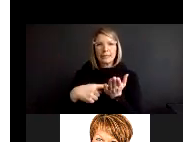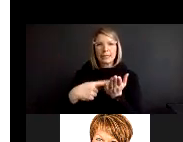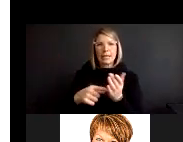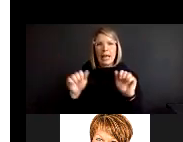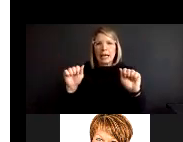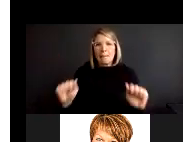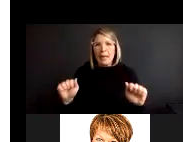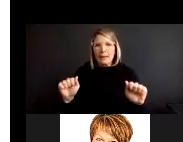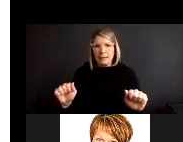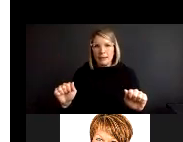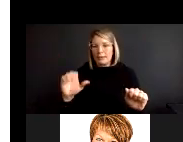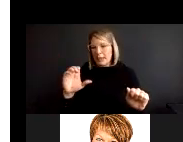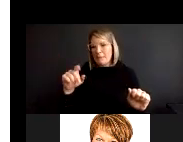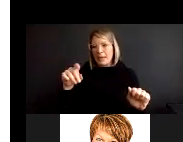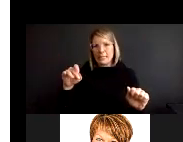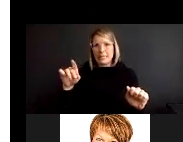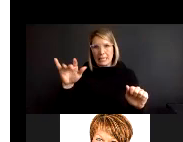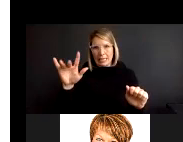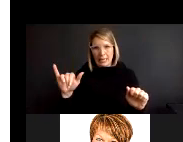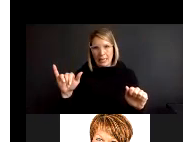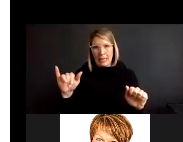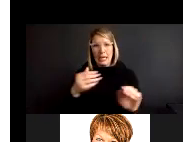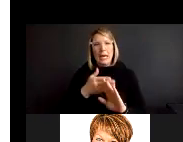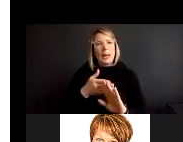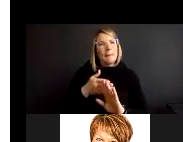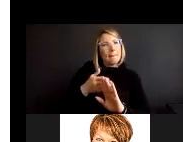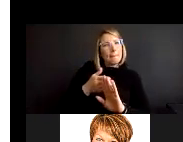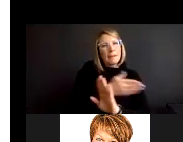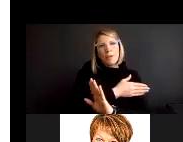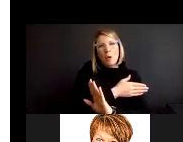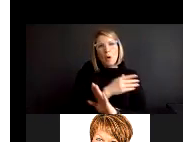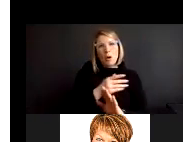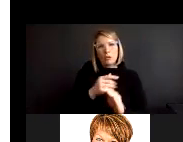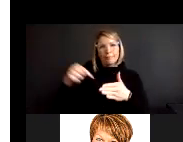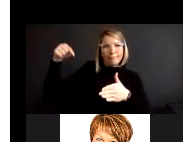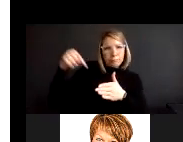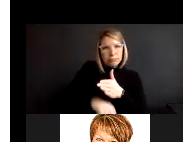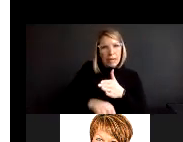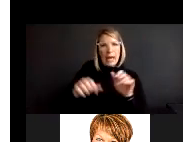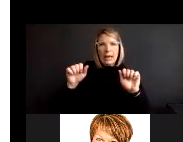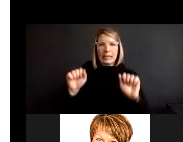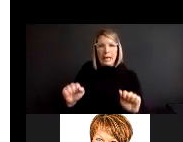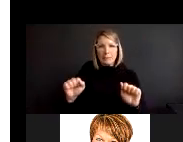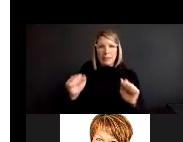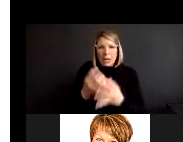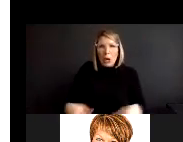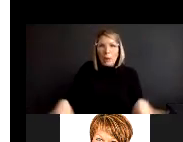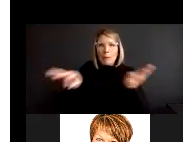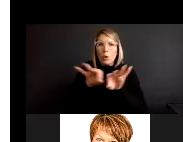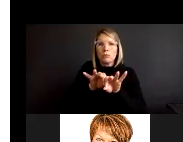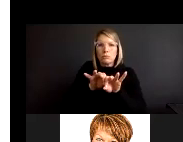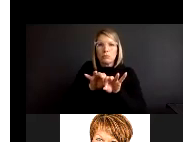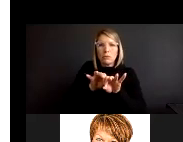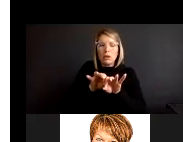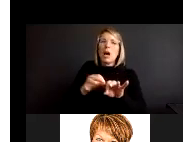that discussion, thought it would be helpful to really open up with just some general thoughts on, why capacity? Why is it such a, I guess,